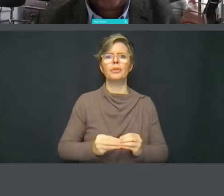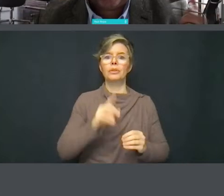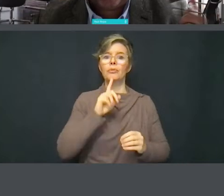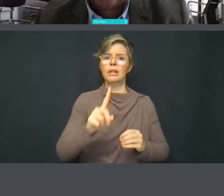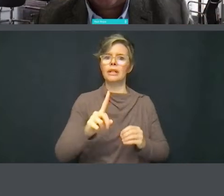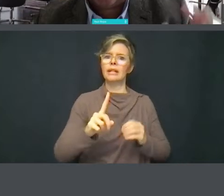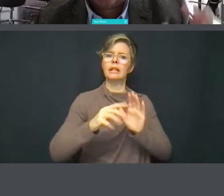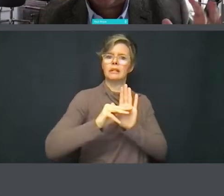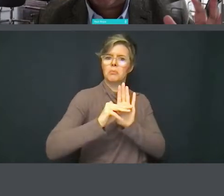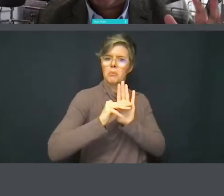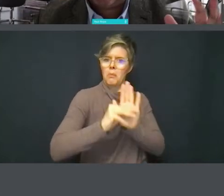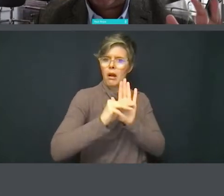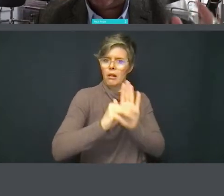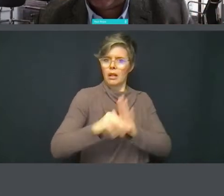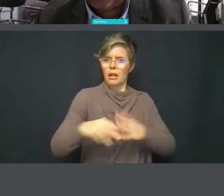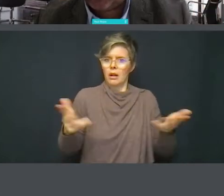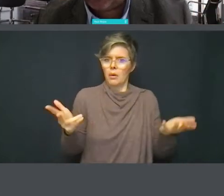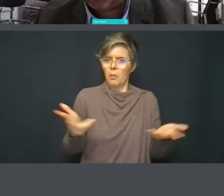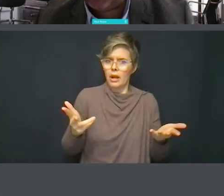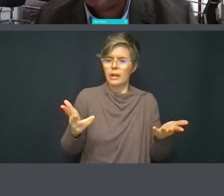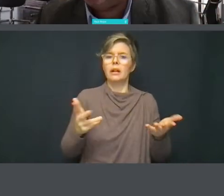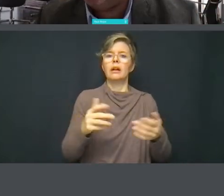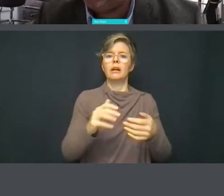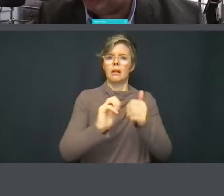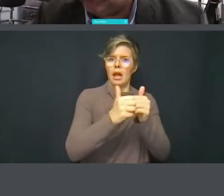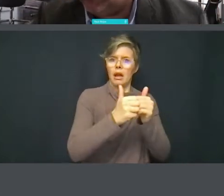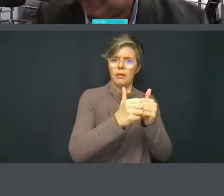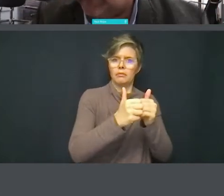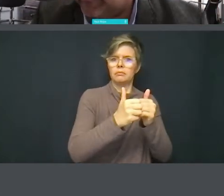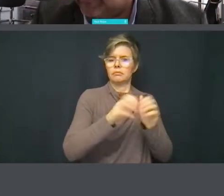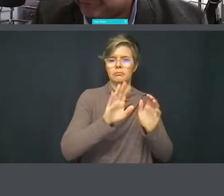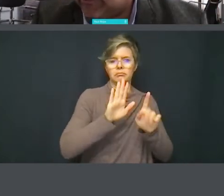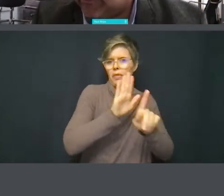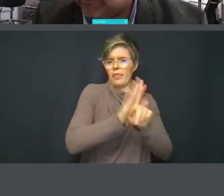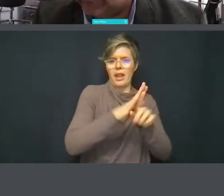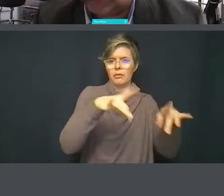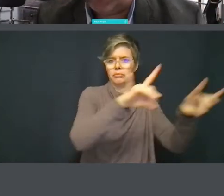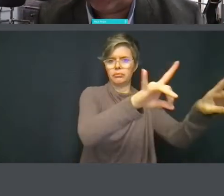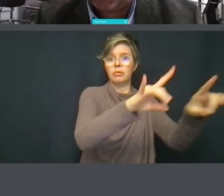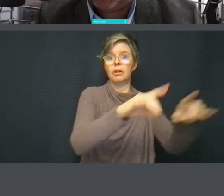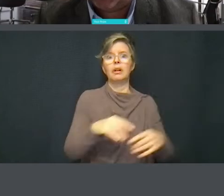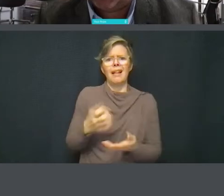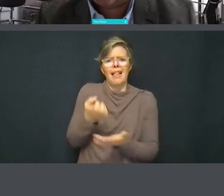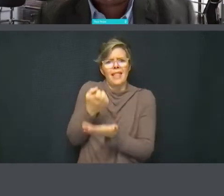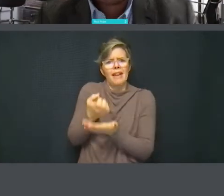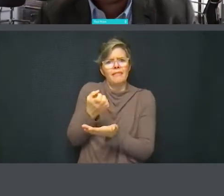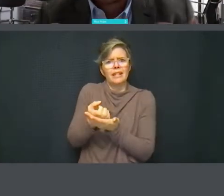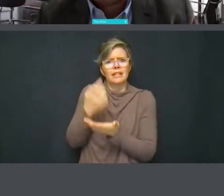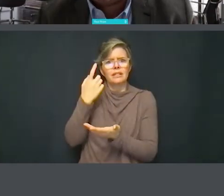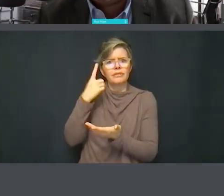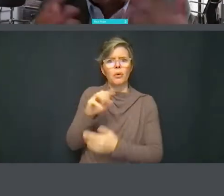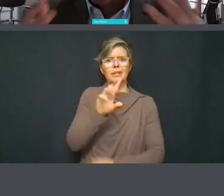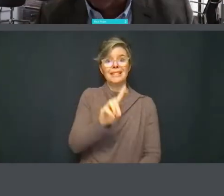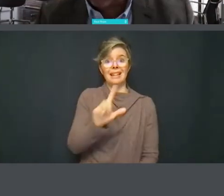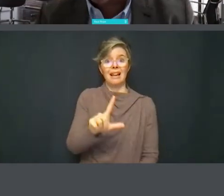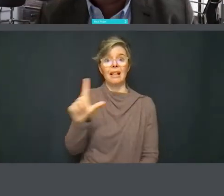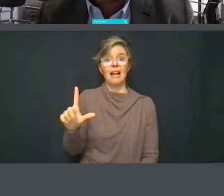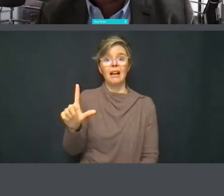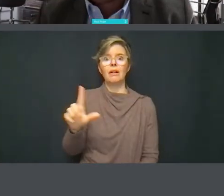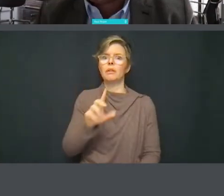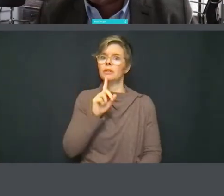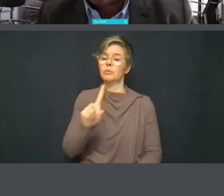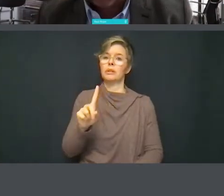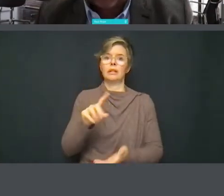right? The evidence base on dual language learners, I feel, is an area that's extremely exciting. It's emerging, it's